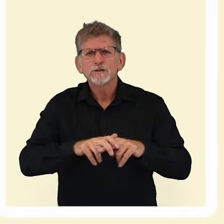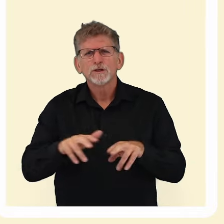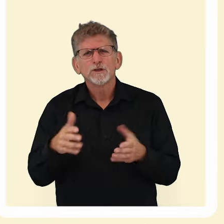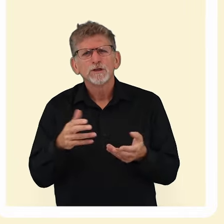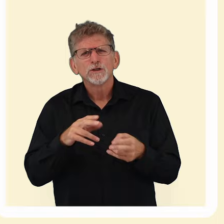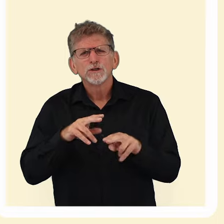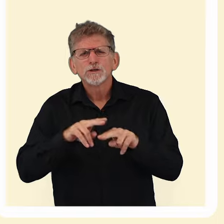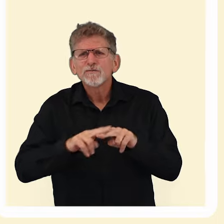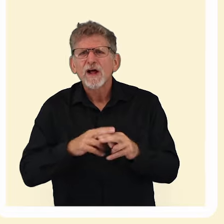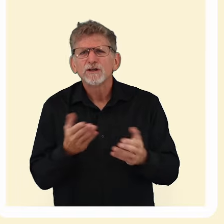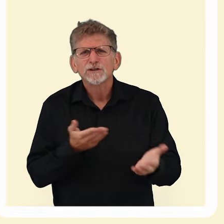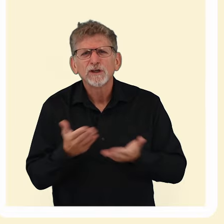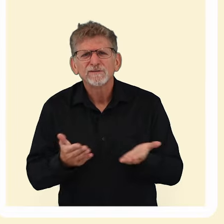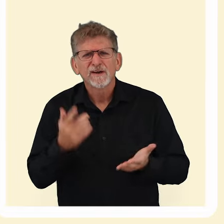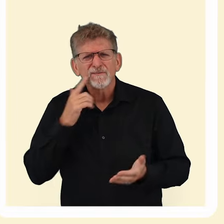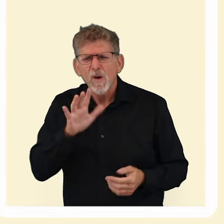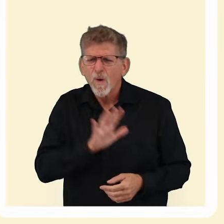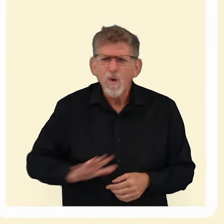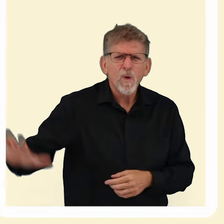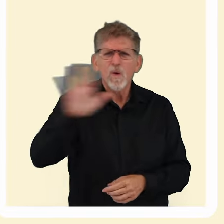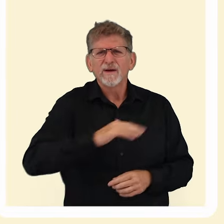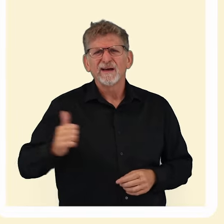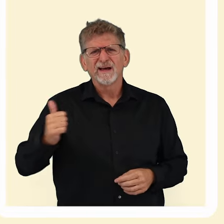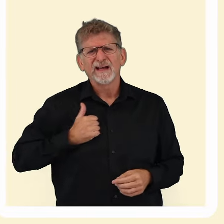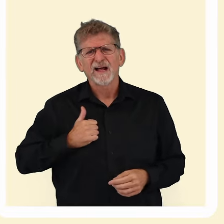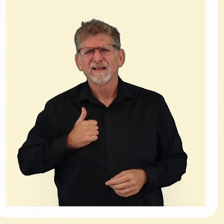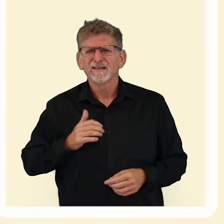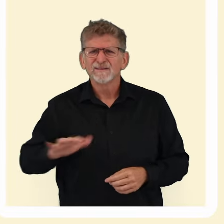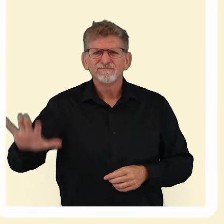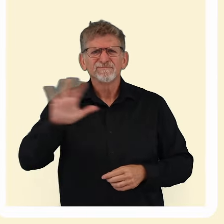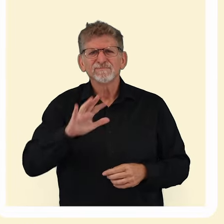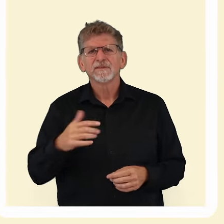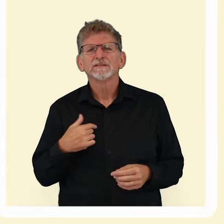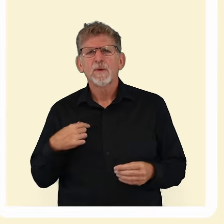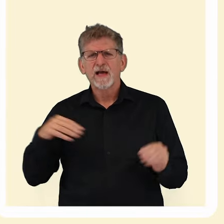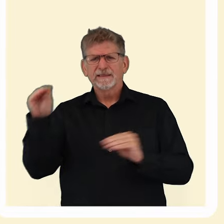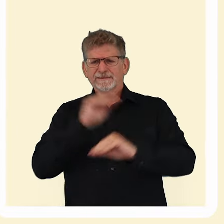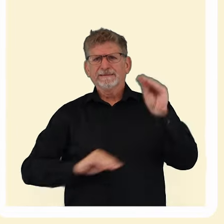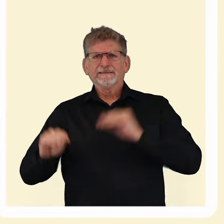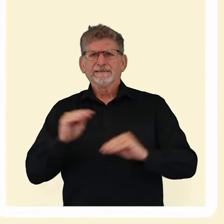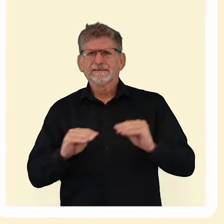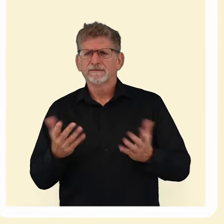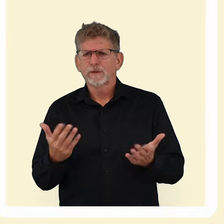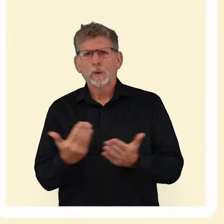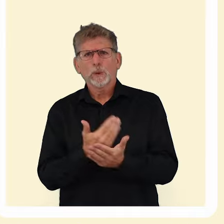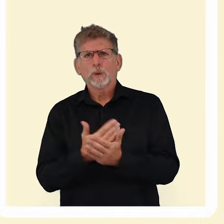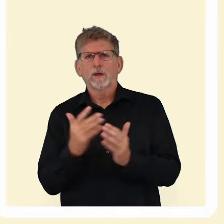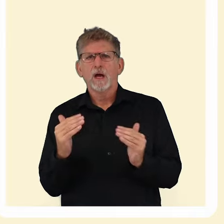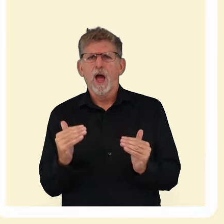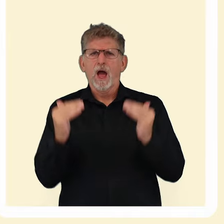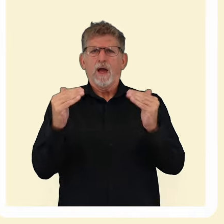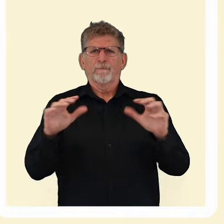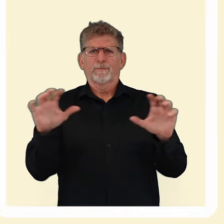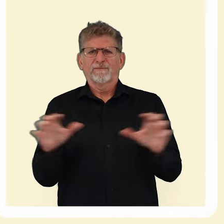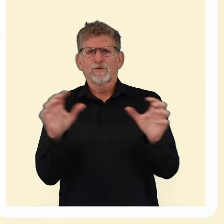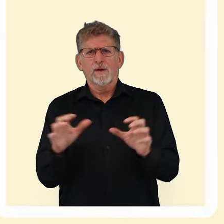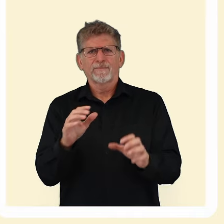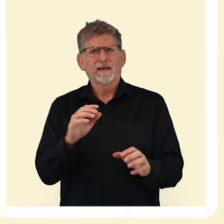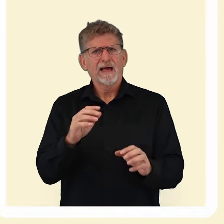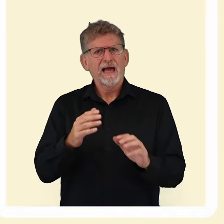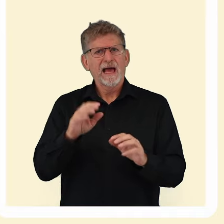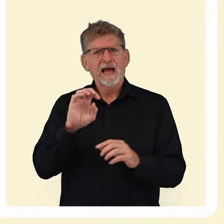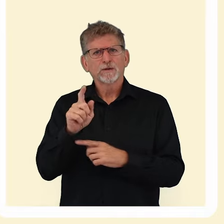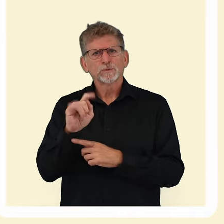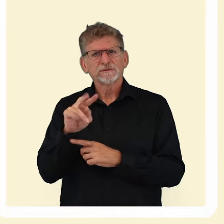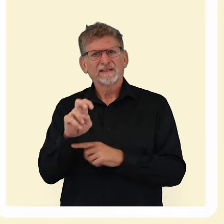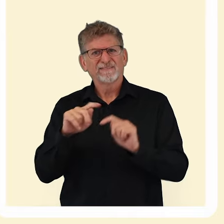put together a new high-performing executive team mm-hmm. shortly after I arrived. They are people with a lot of experience